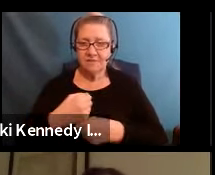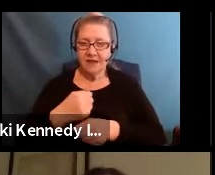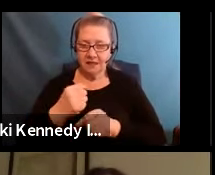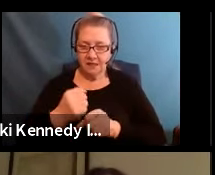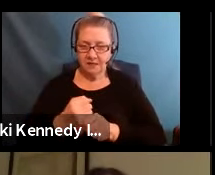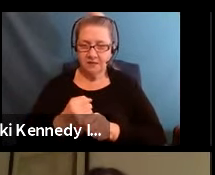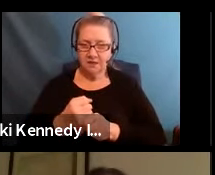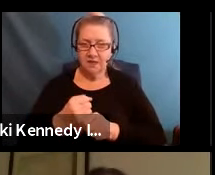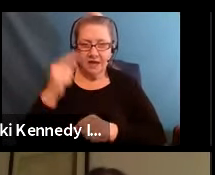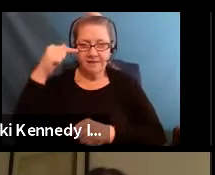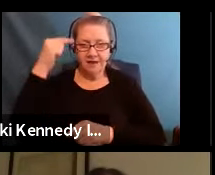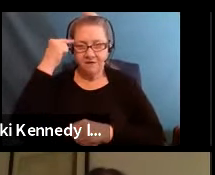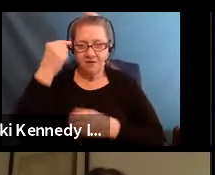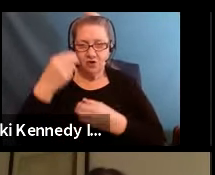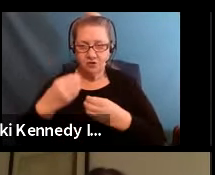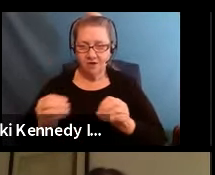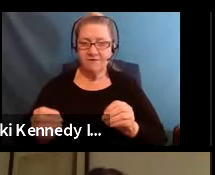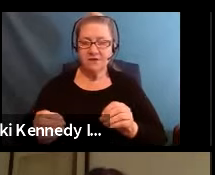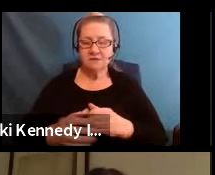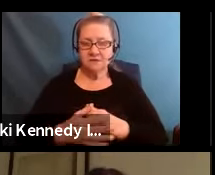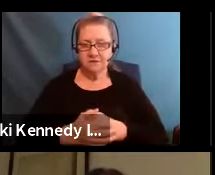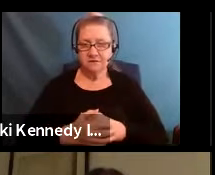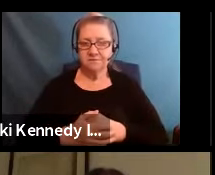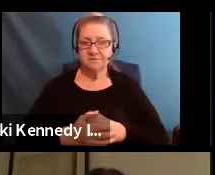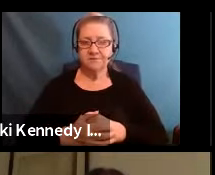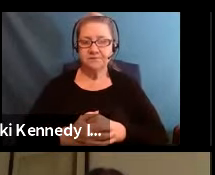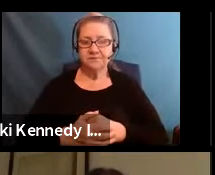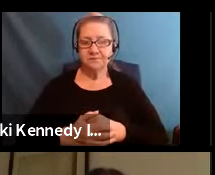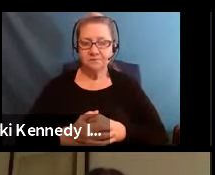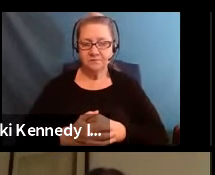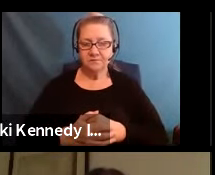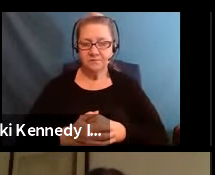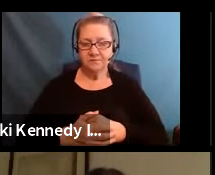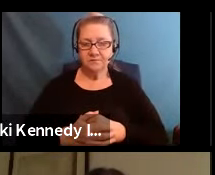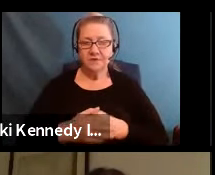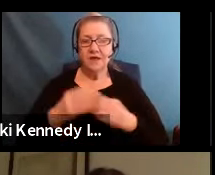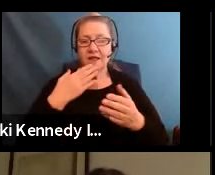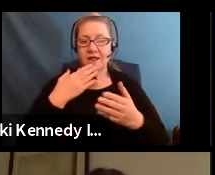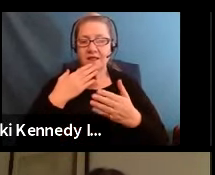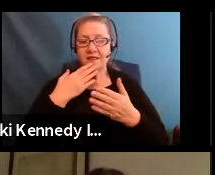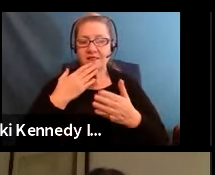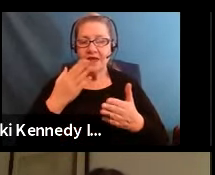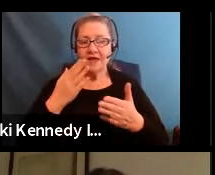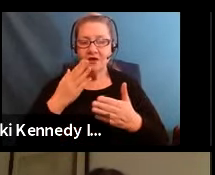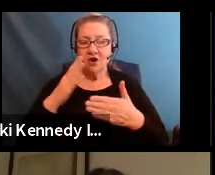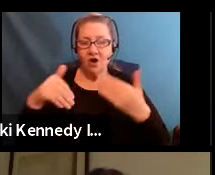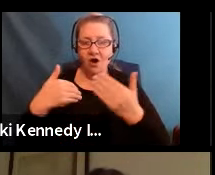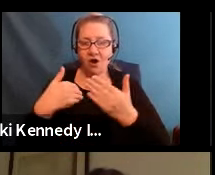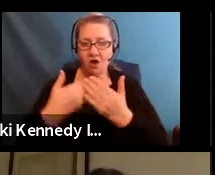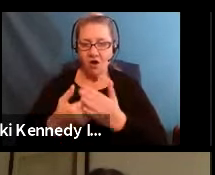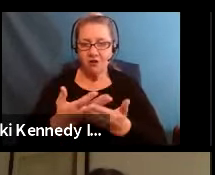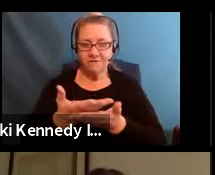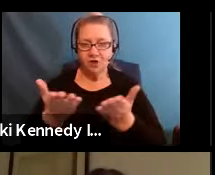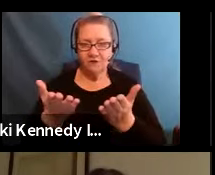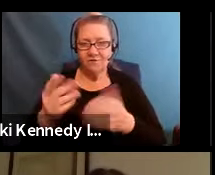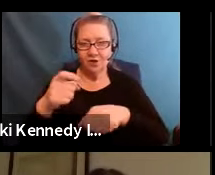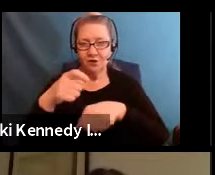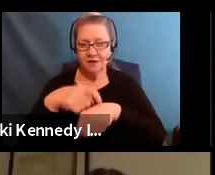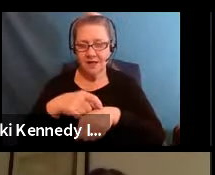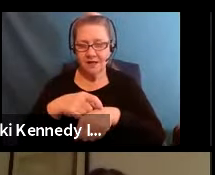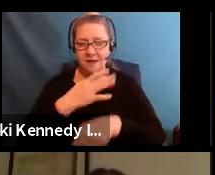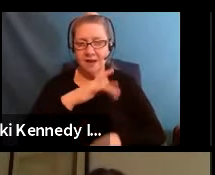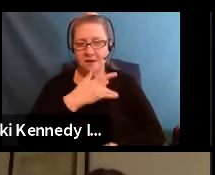in the governor's office. And with that, I want to thank everyone for your time. I